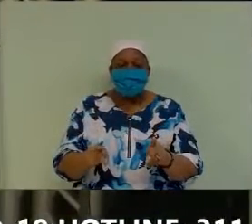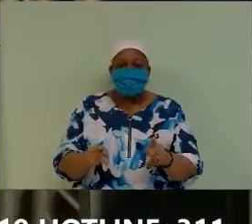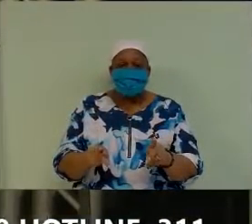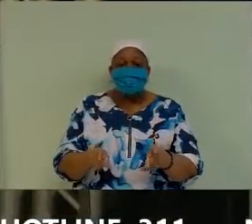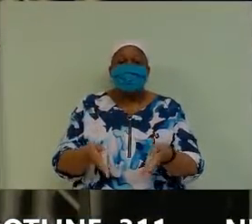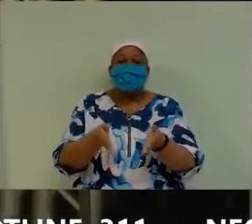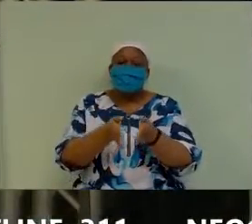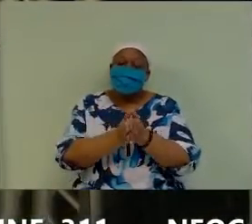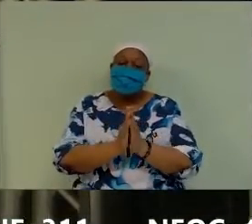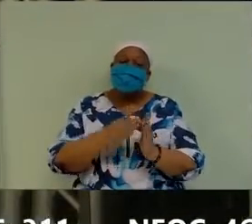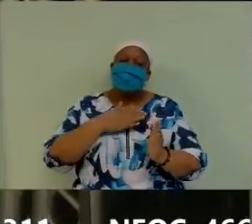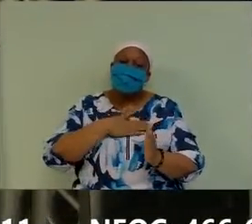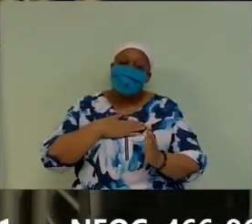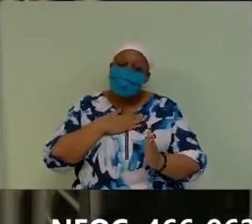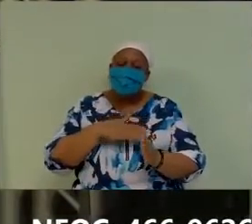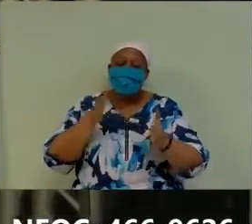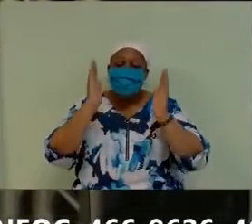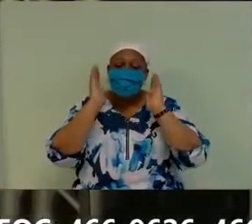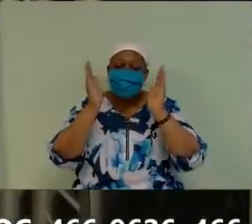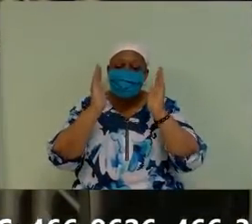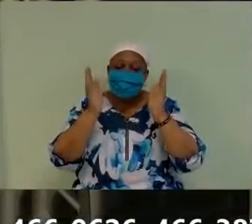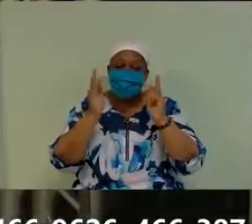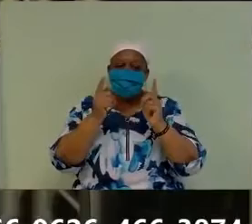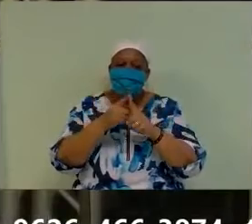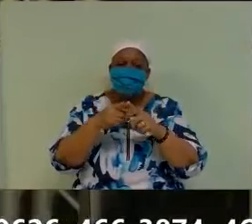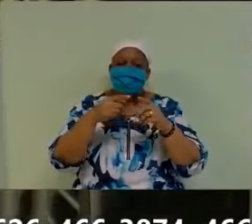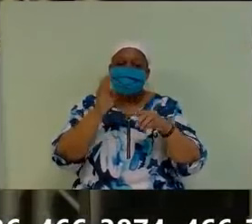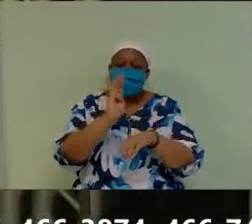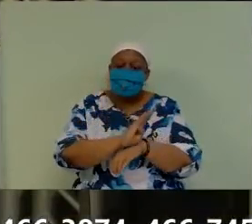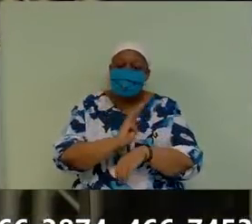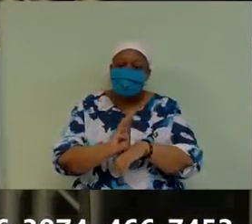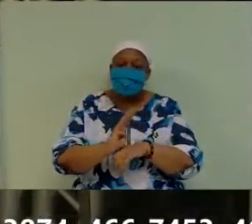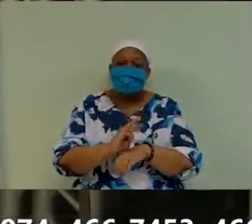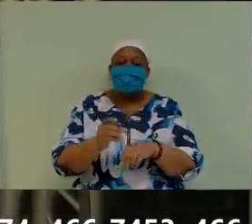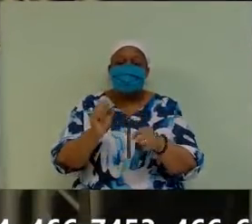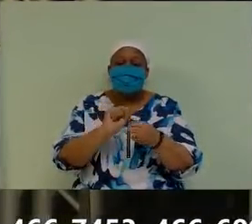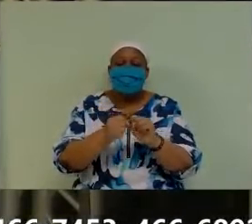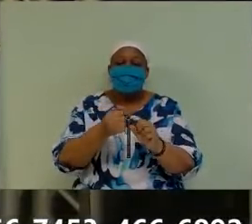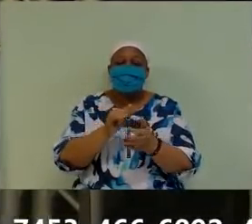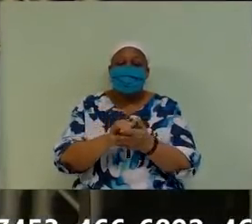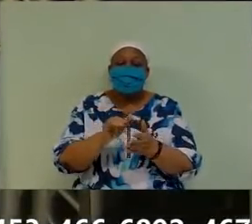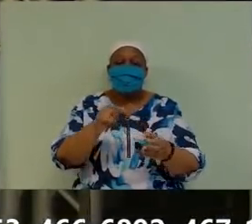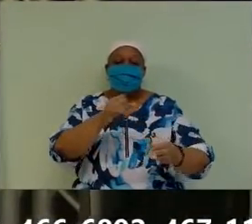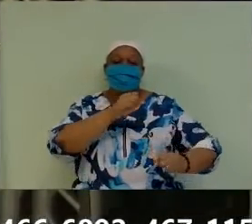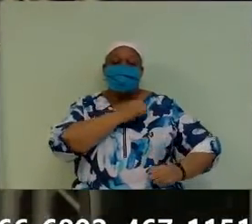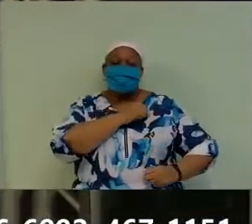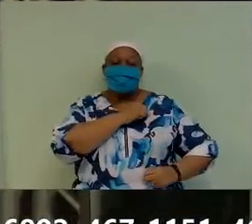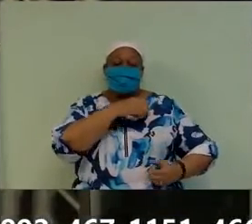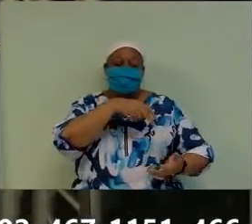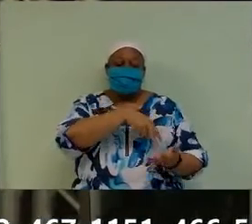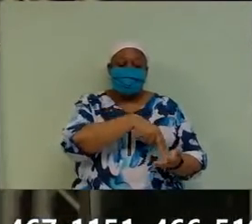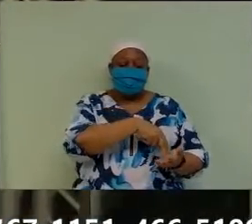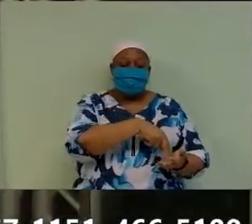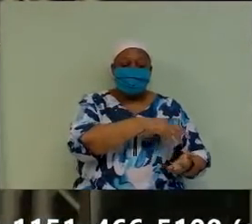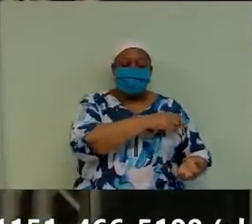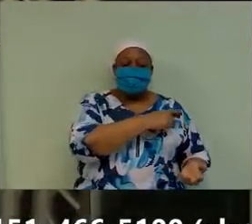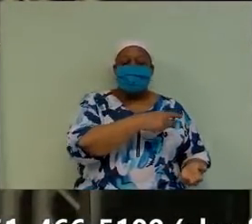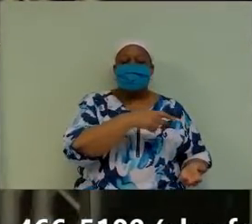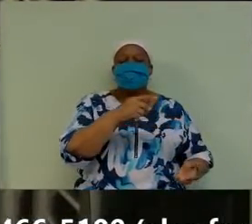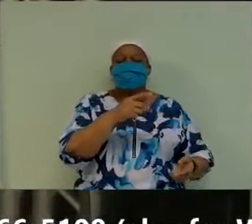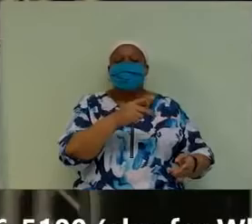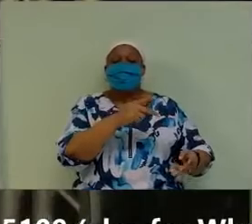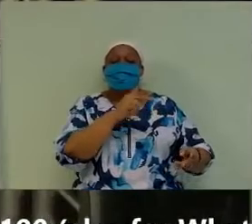businesses to bring this provision to the attention of your security personnel who are managing the lines.